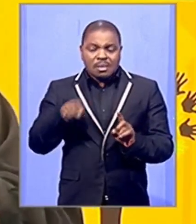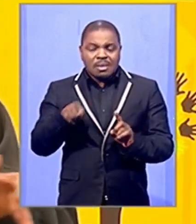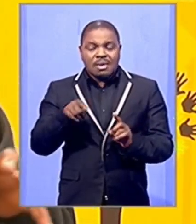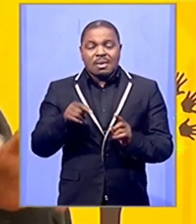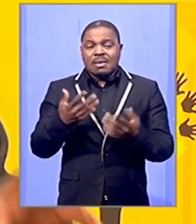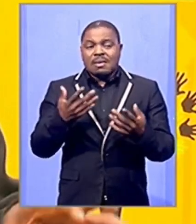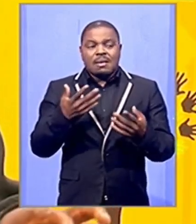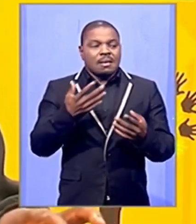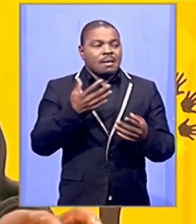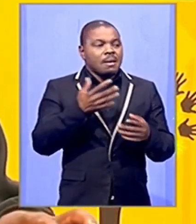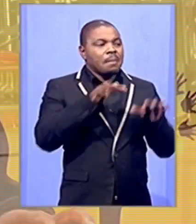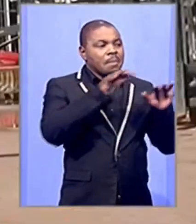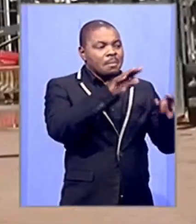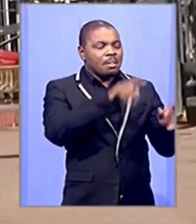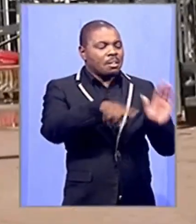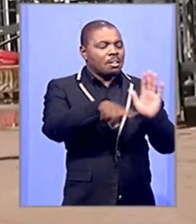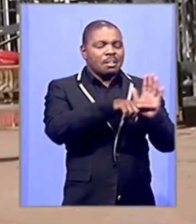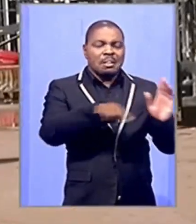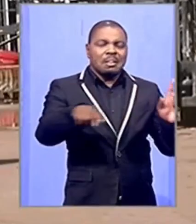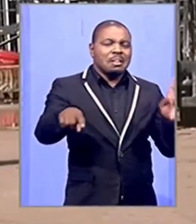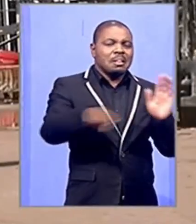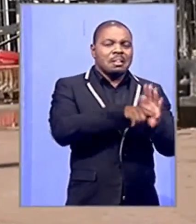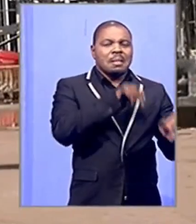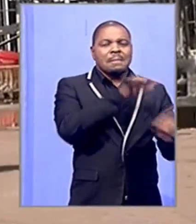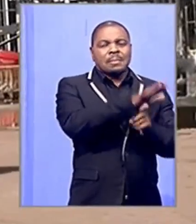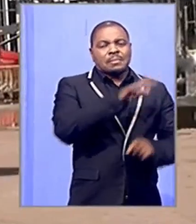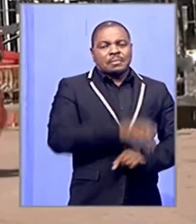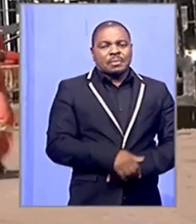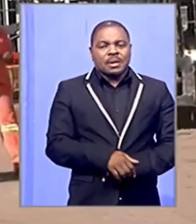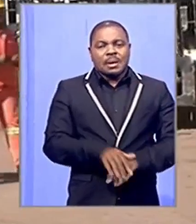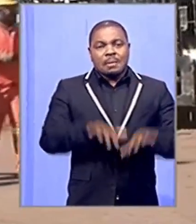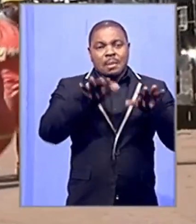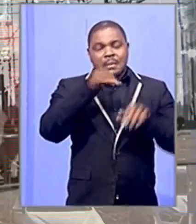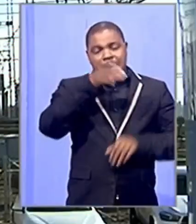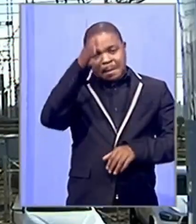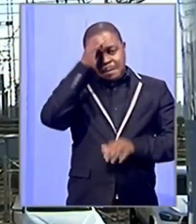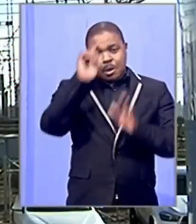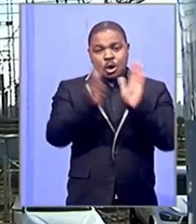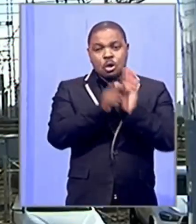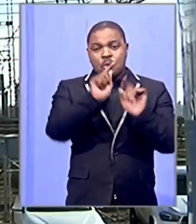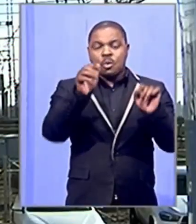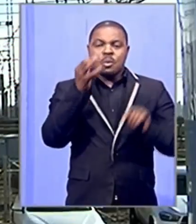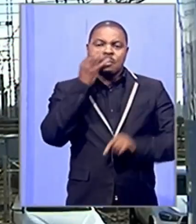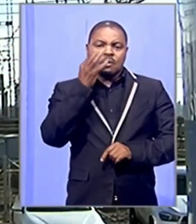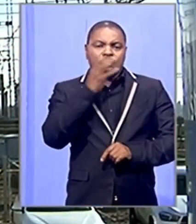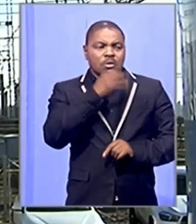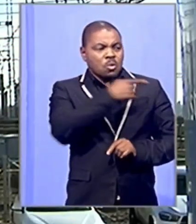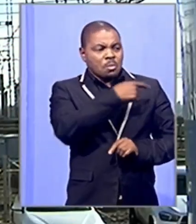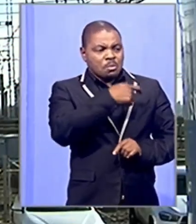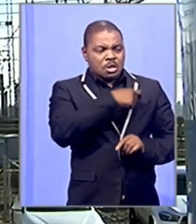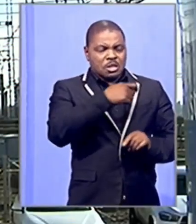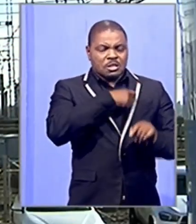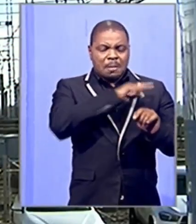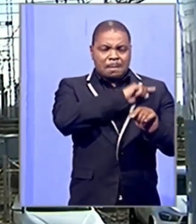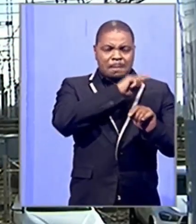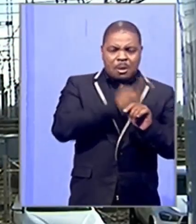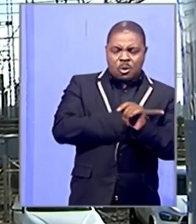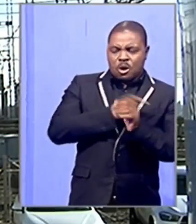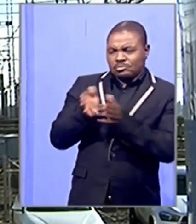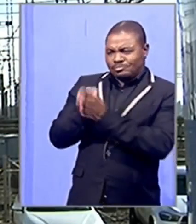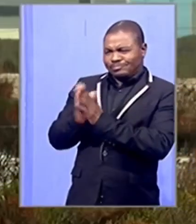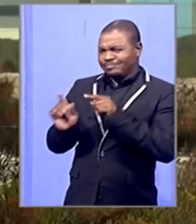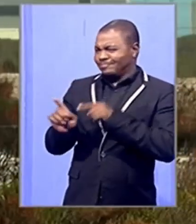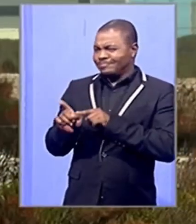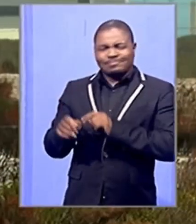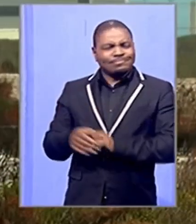negatively impact on our people. Empa maikutlo a ditsebi ditabeng tsa molao a re Mopresidente ha ana matla a etsa kopo e jwalo ka